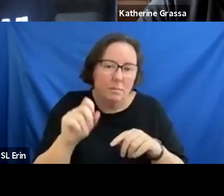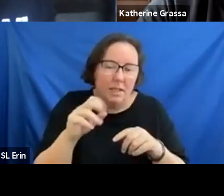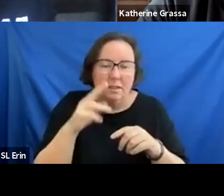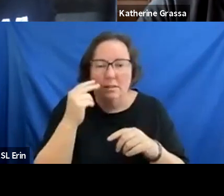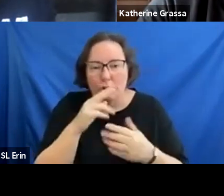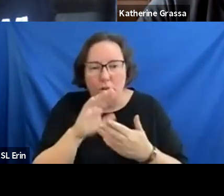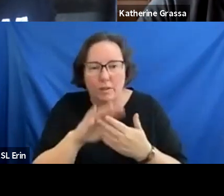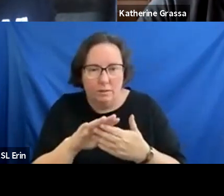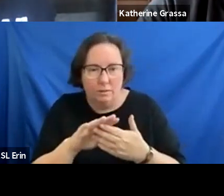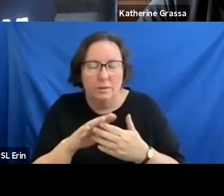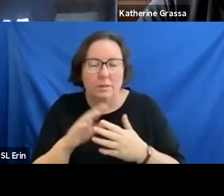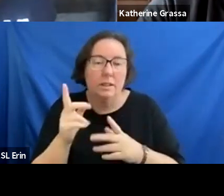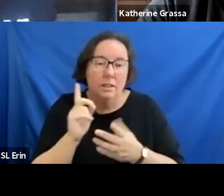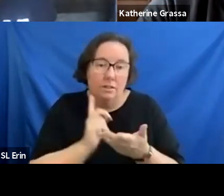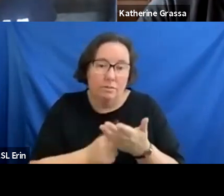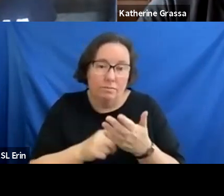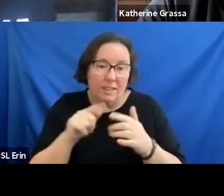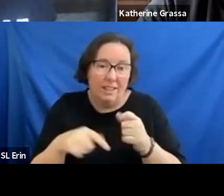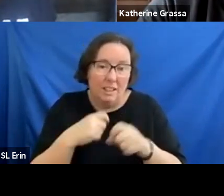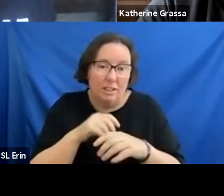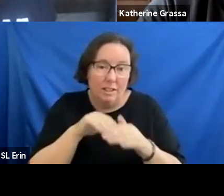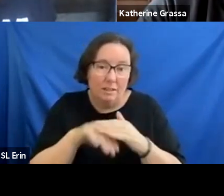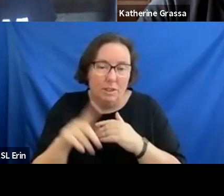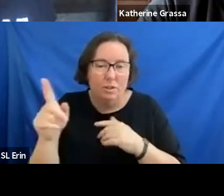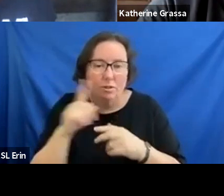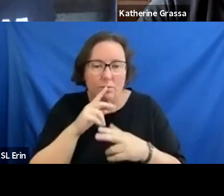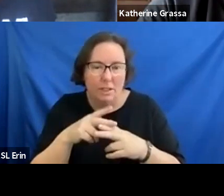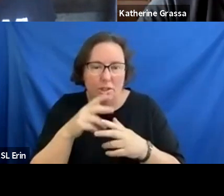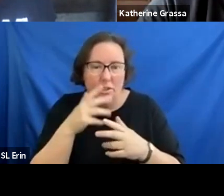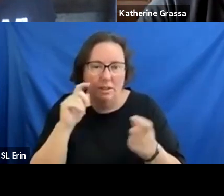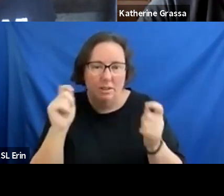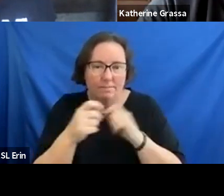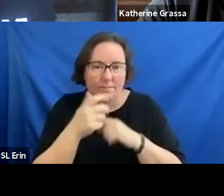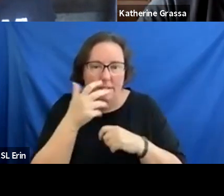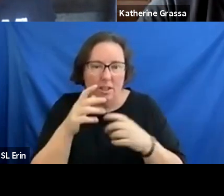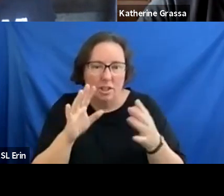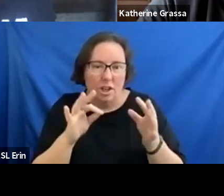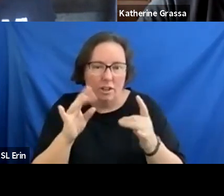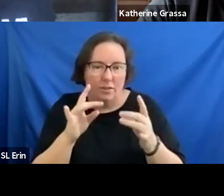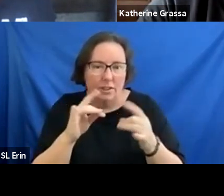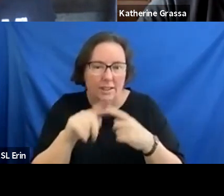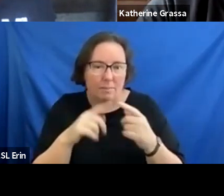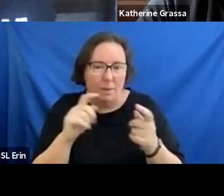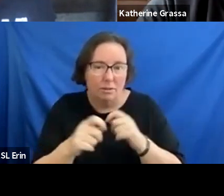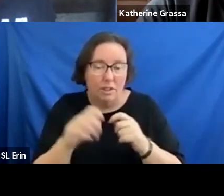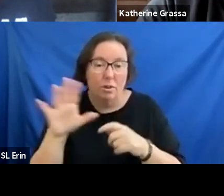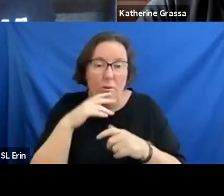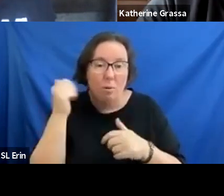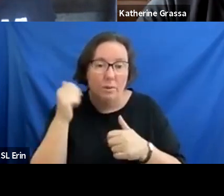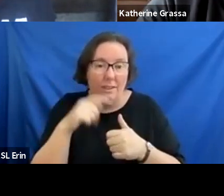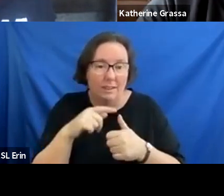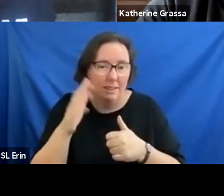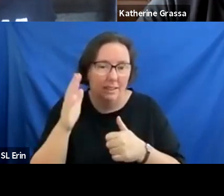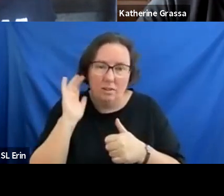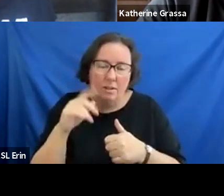schools. And the topic of this year's admissions came up, and she mentioned the controversy over the changes. Her oldest, she told me, had years ago gone